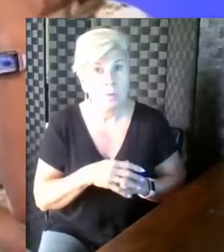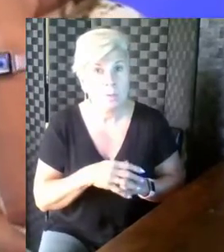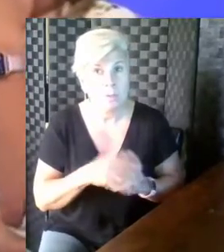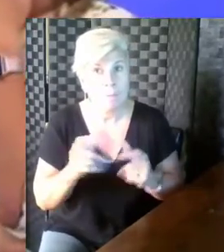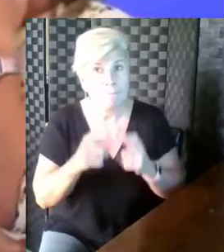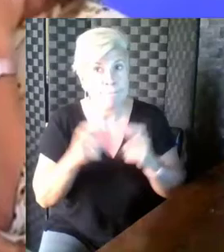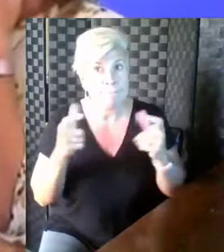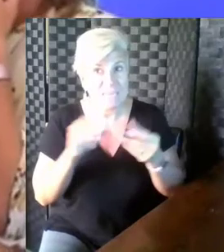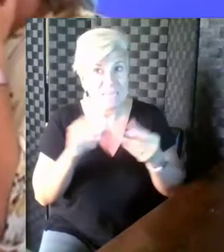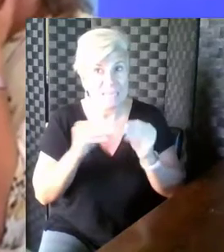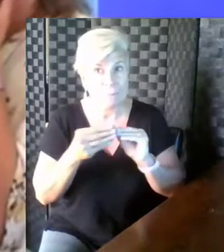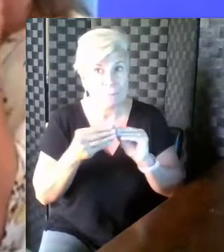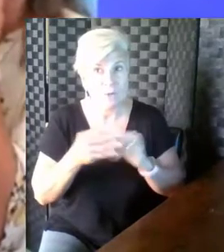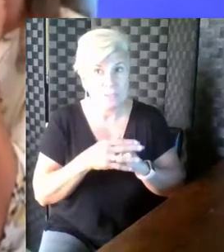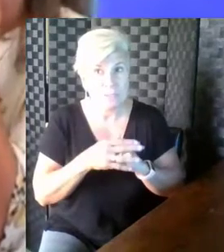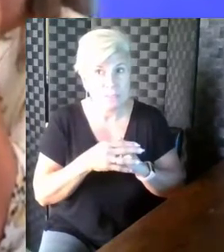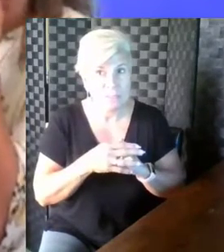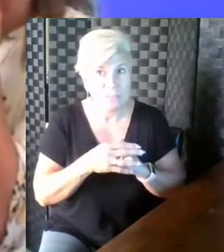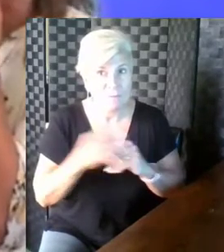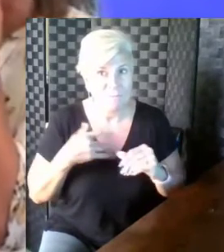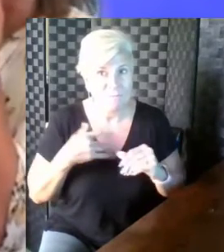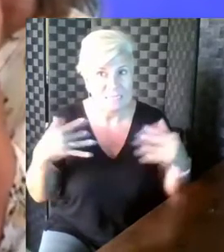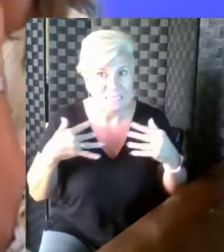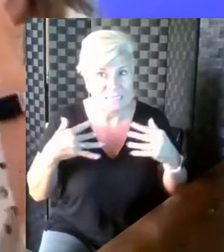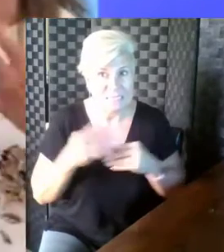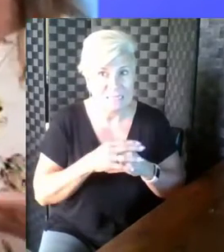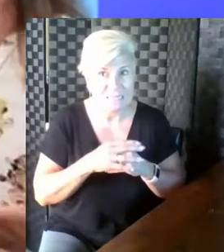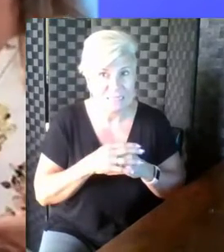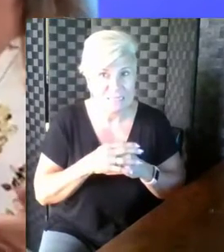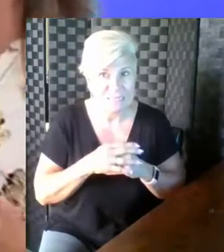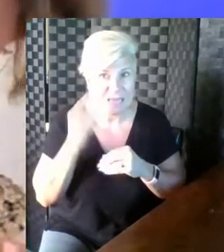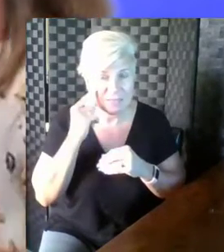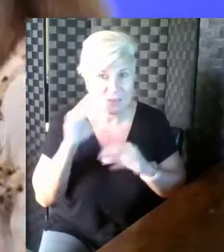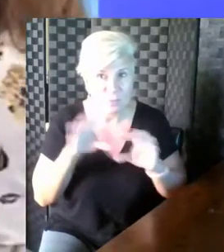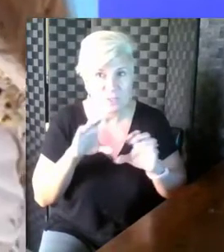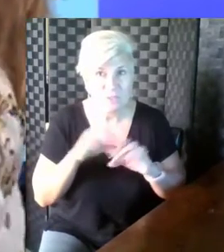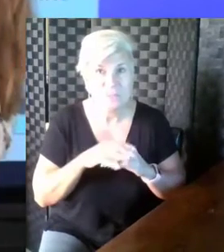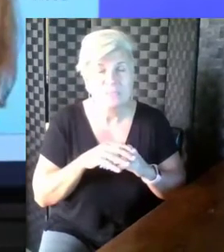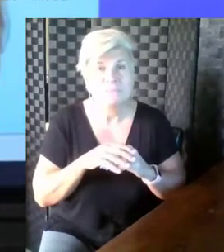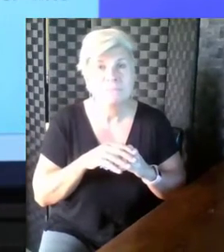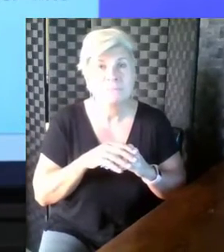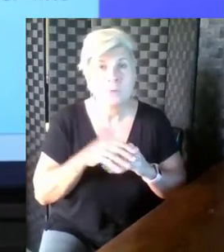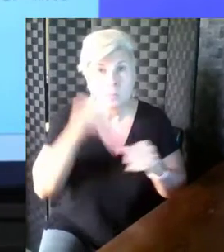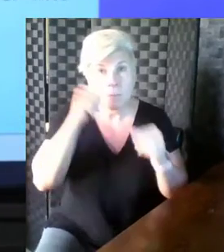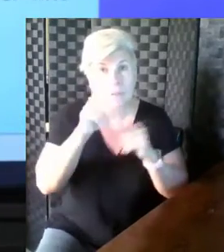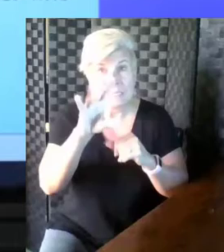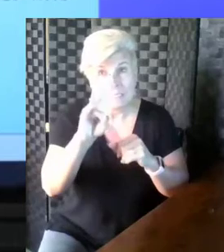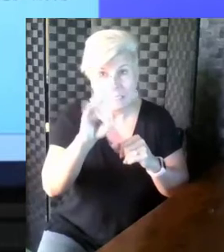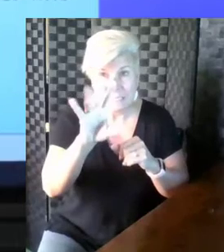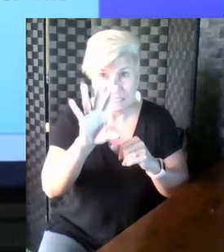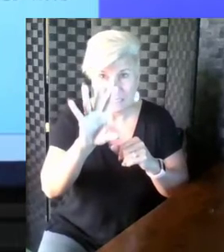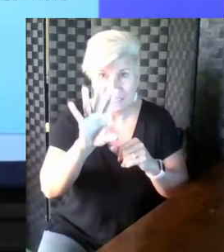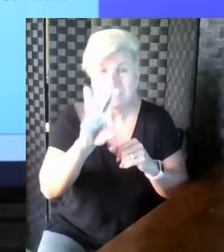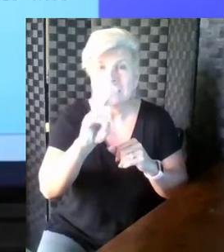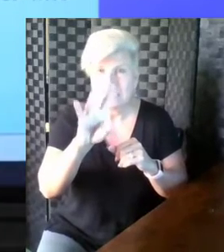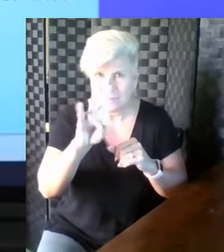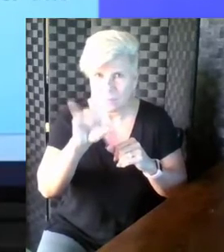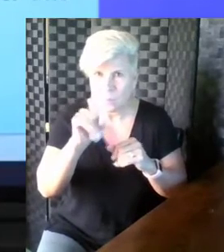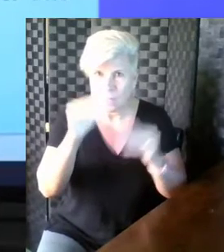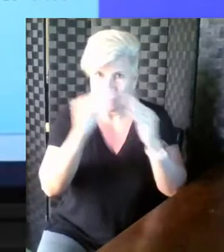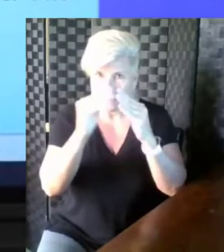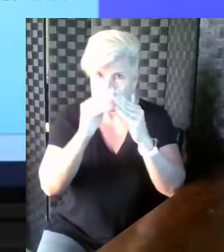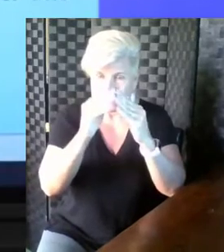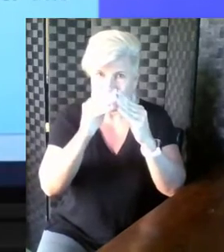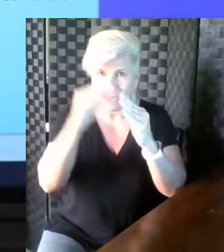Those look like some really big numbers. Seems a little scary, doesn't it? I think we can do this, though. Remember that 671, the number at the top